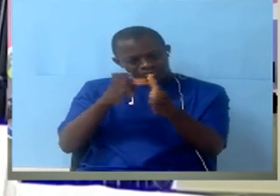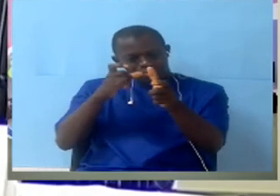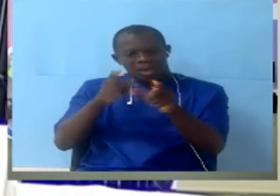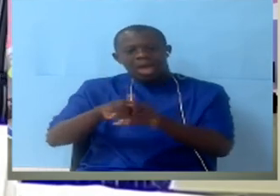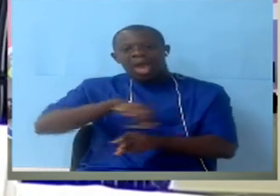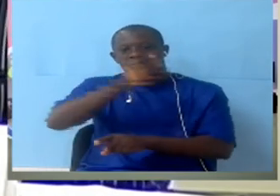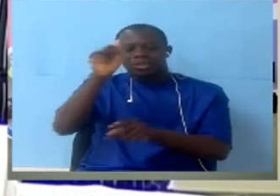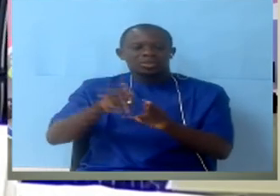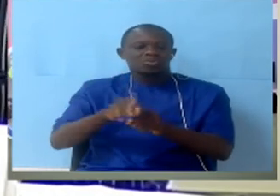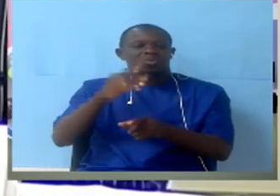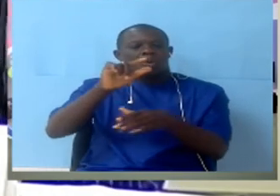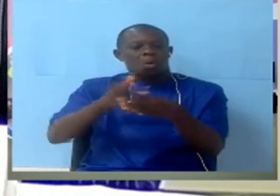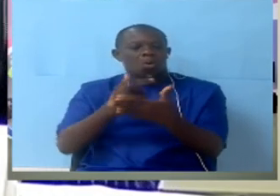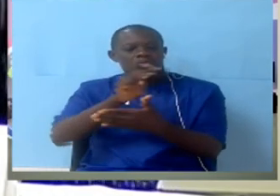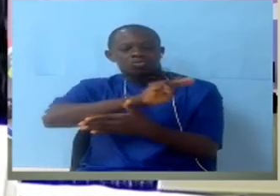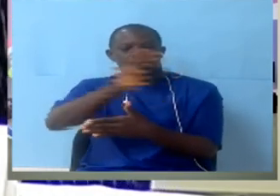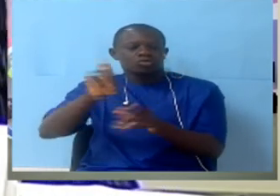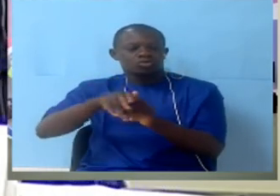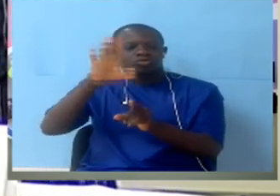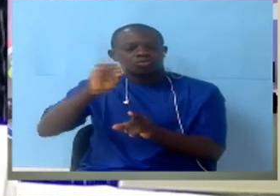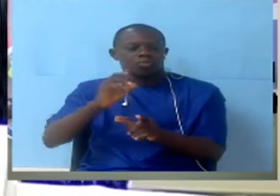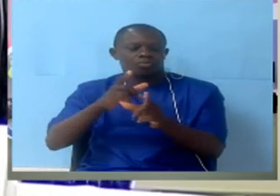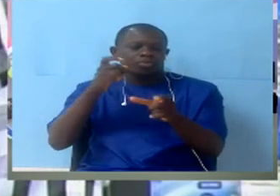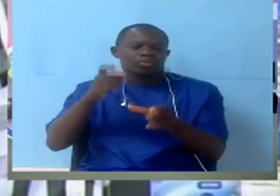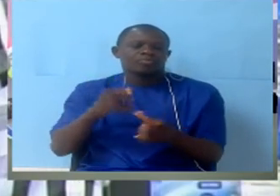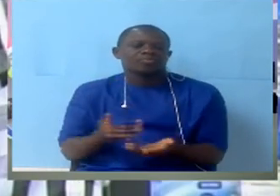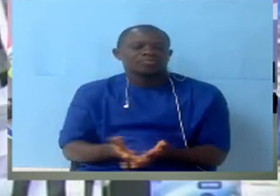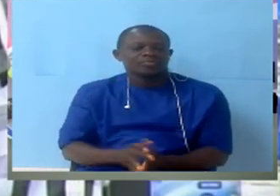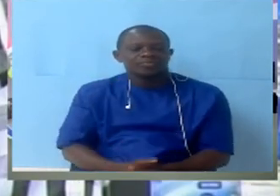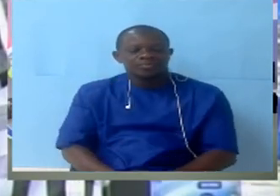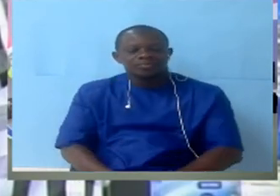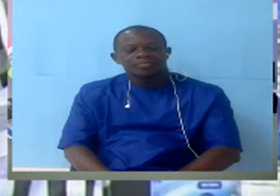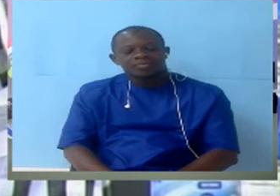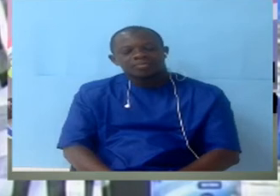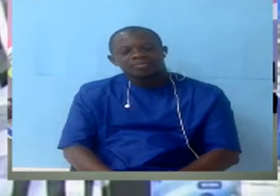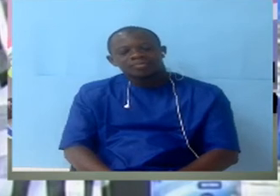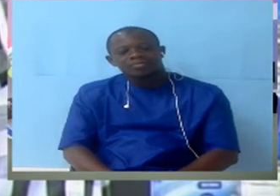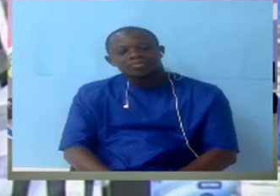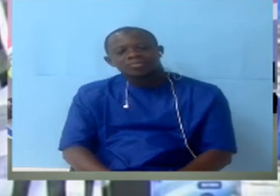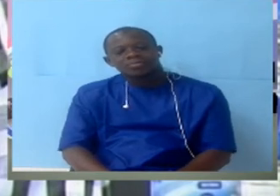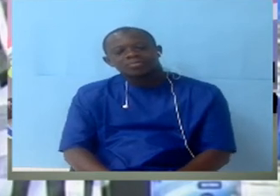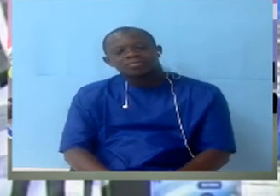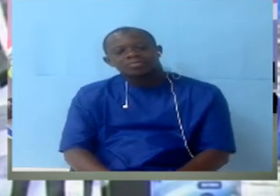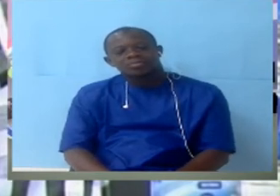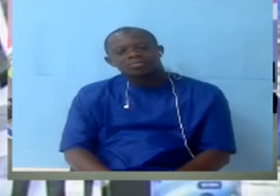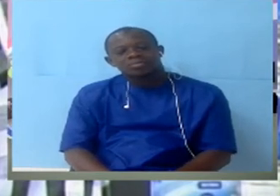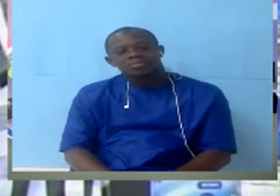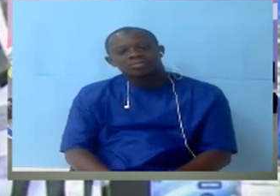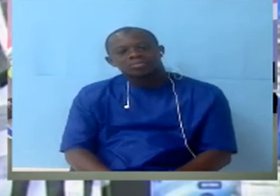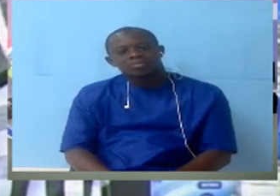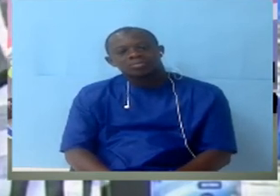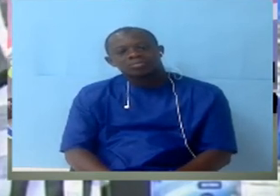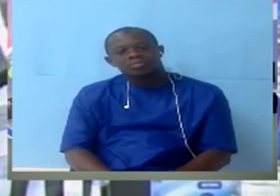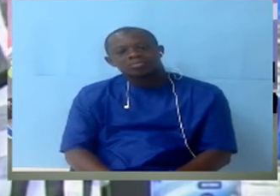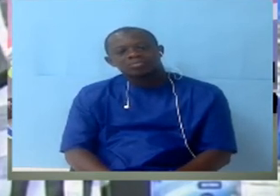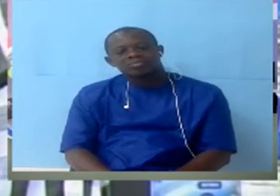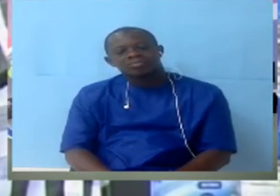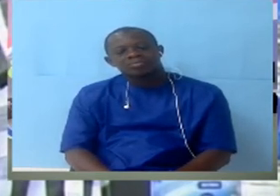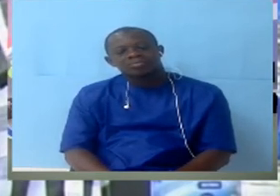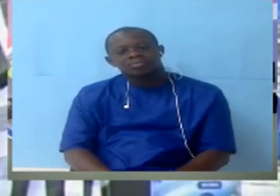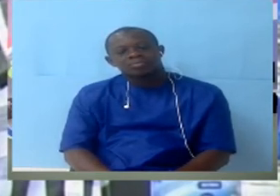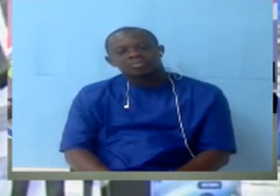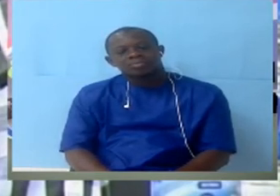shoot or not to pull the trigger? Ako fo wato la nyin Jibril. Fo wato nyin fengu miro nyin bala